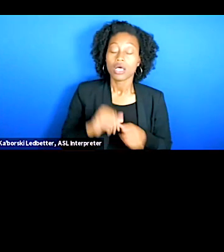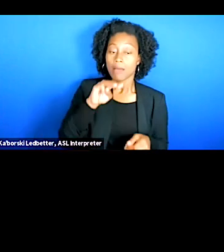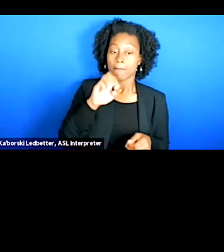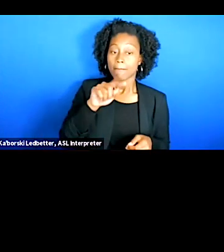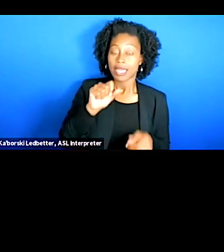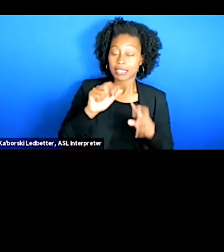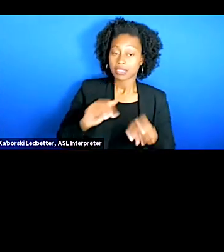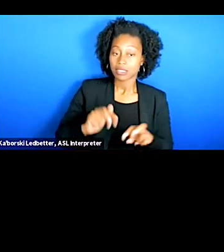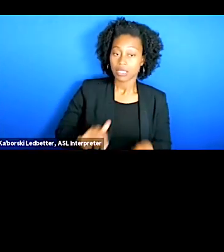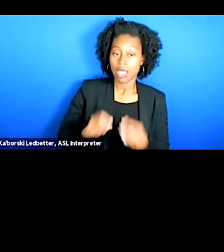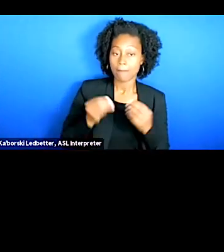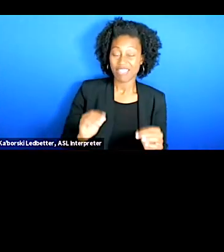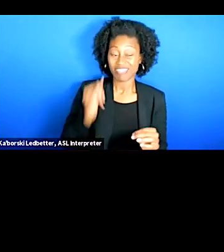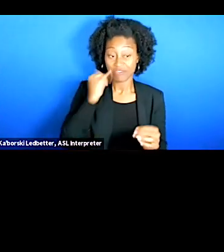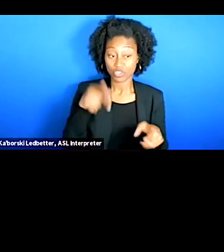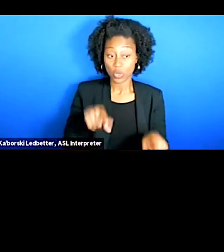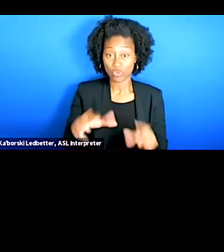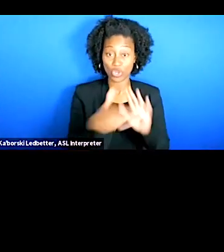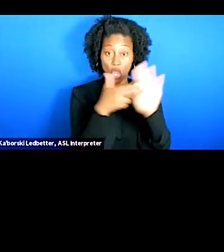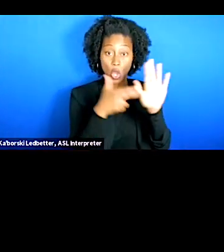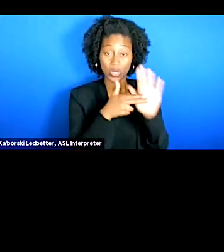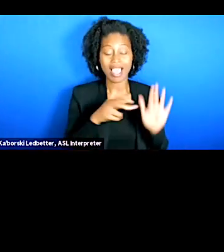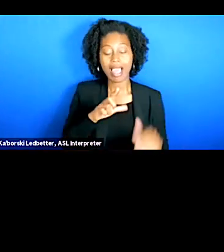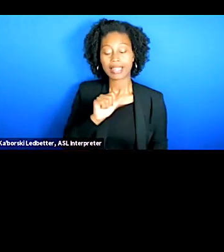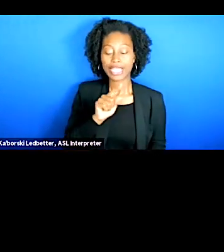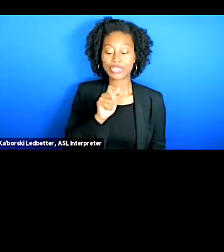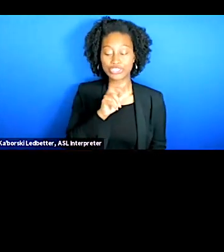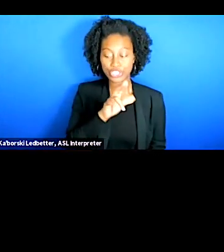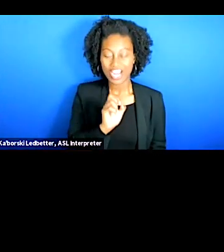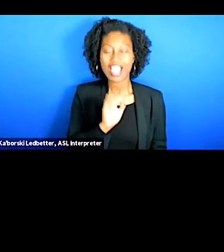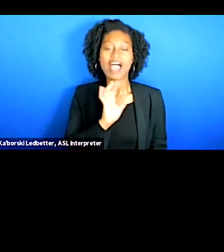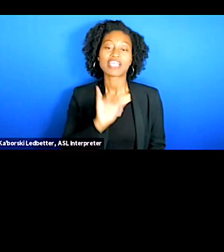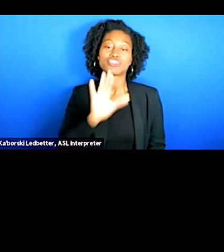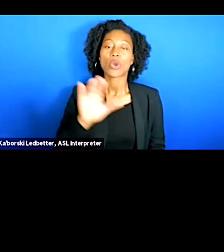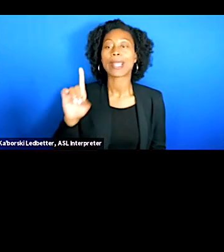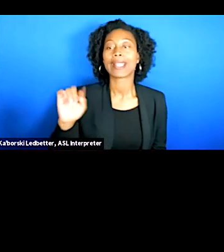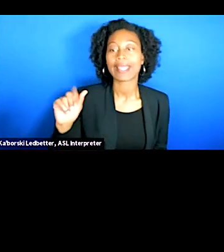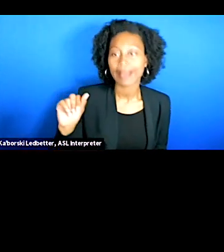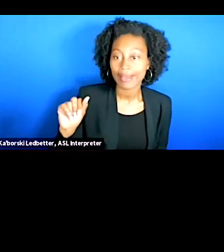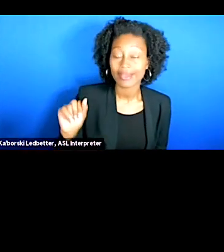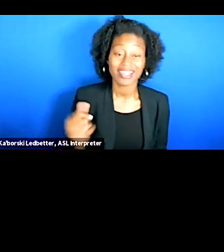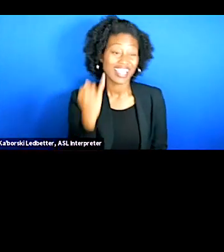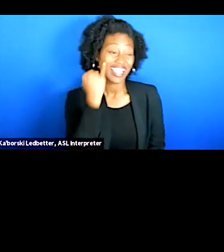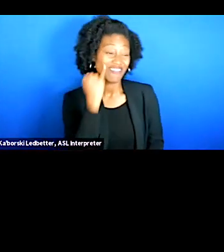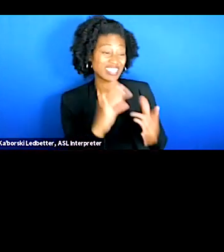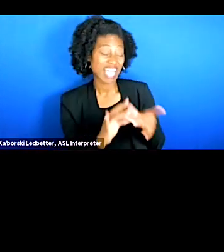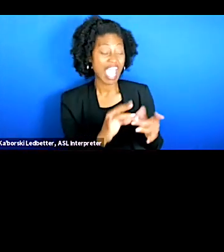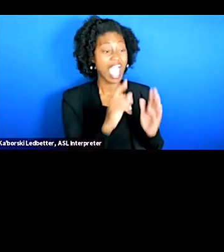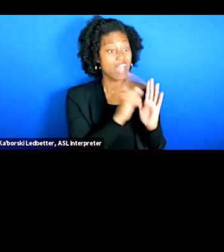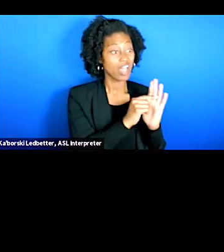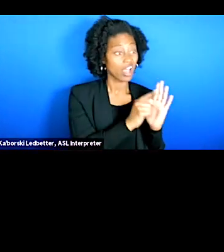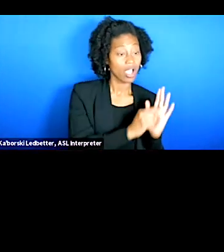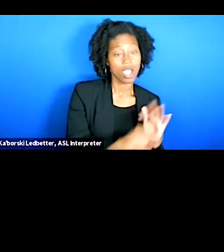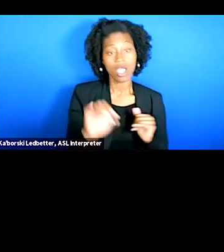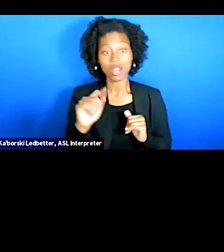coding, literature is considered to be your data. So you may hear us interchange data and literature during the rest of our